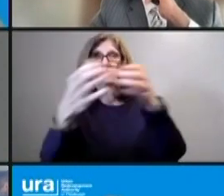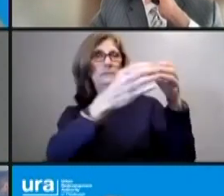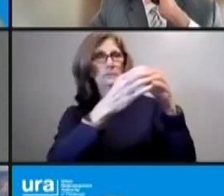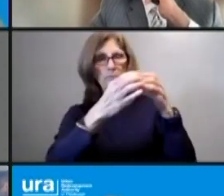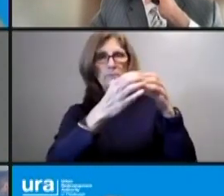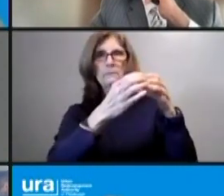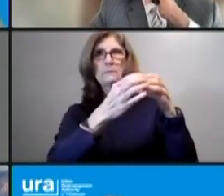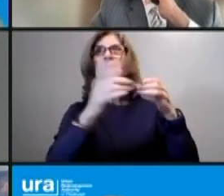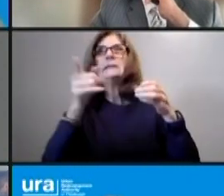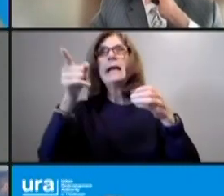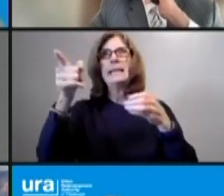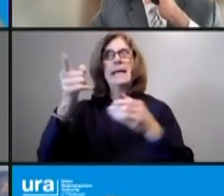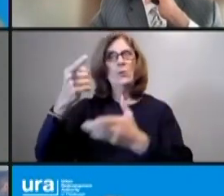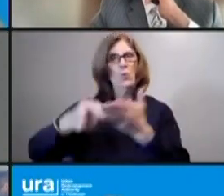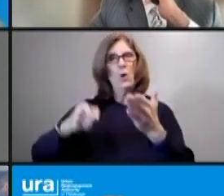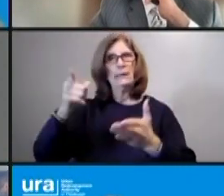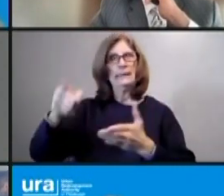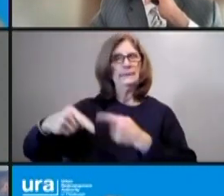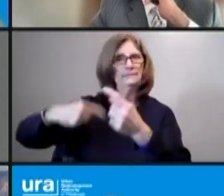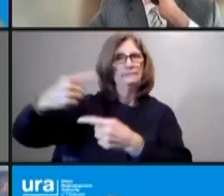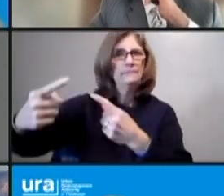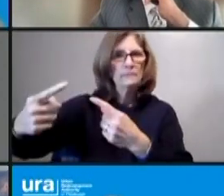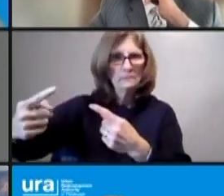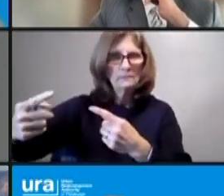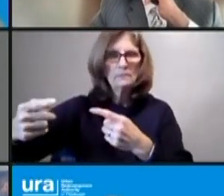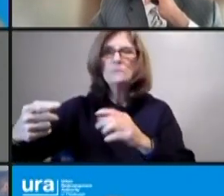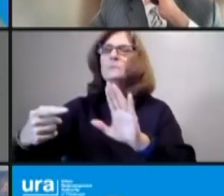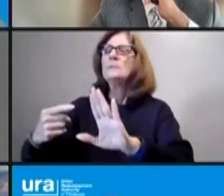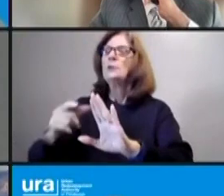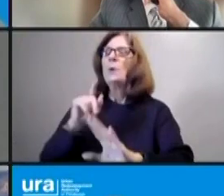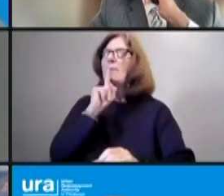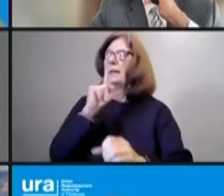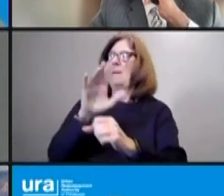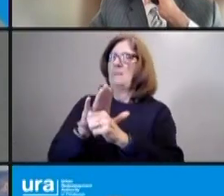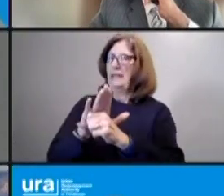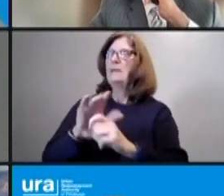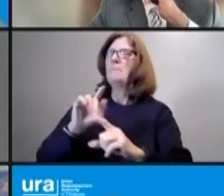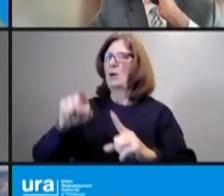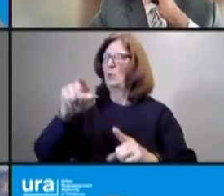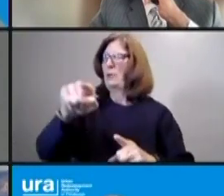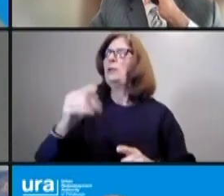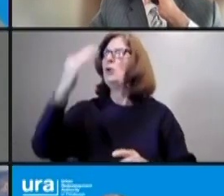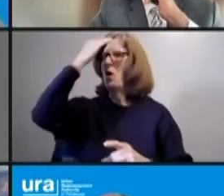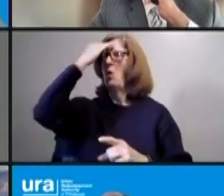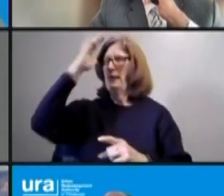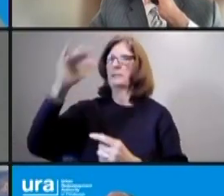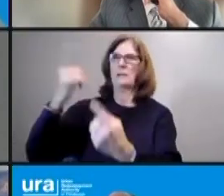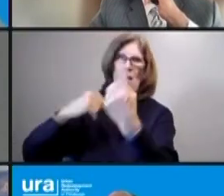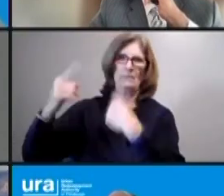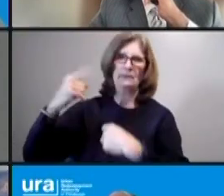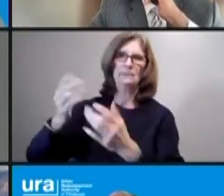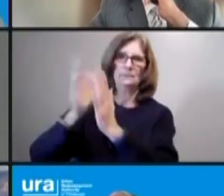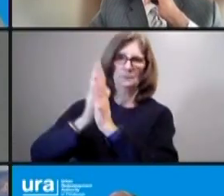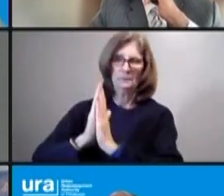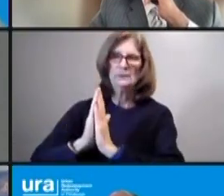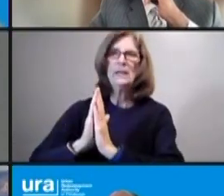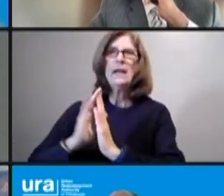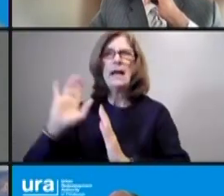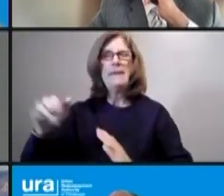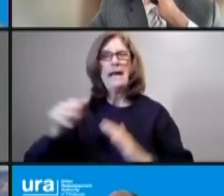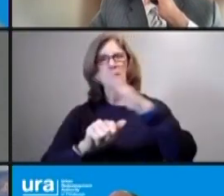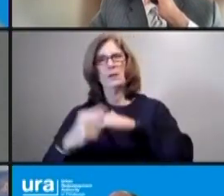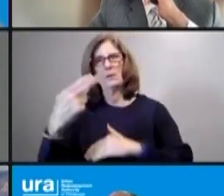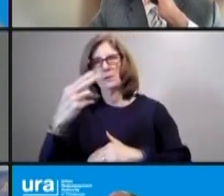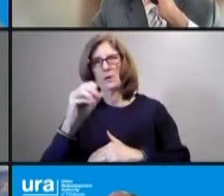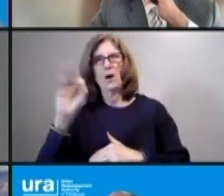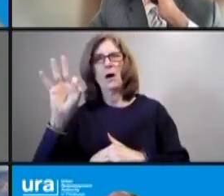pipeline versus what's committed and closed altogether with, you know, just HOF funds, but then also with other funds